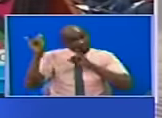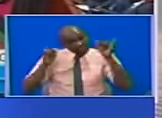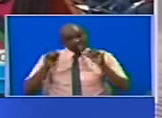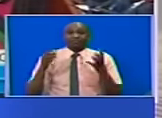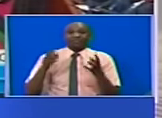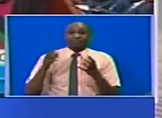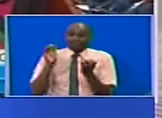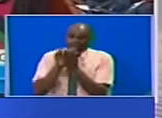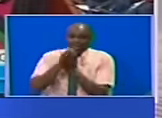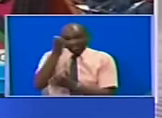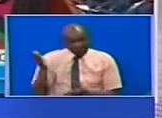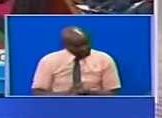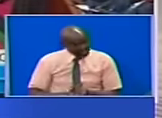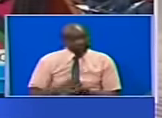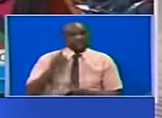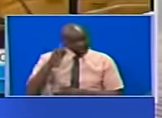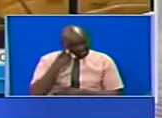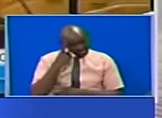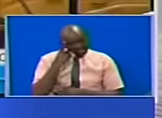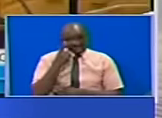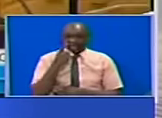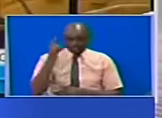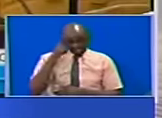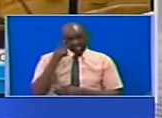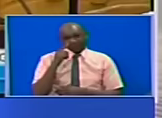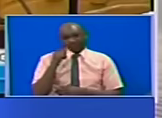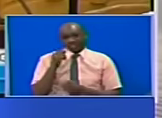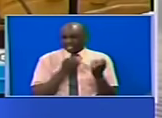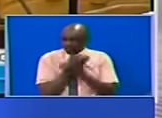powers? So I think it's the political economy of